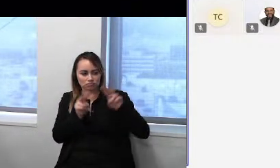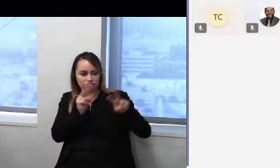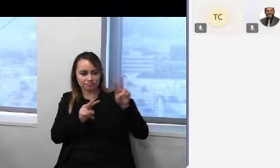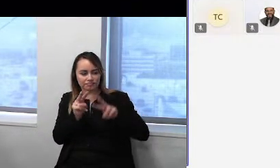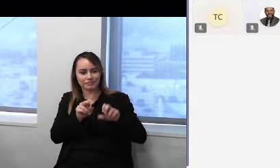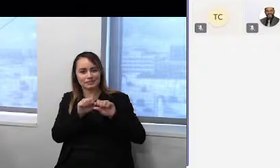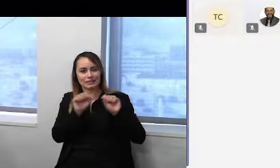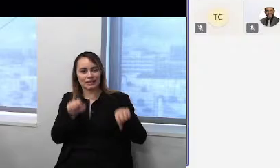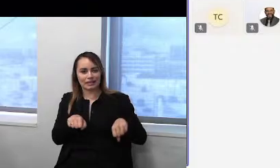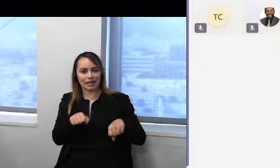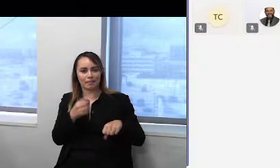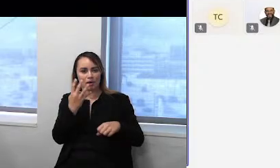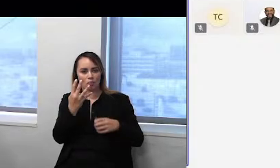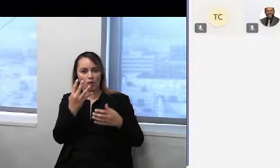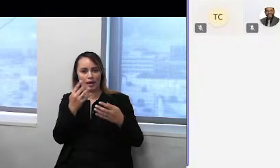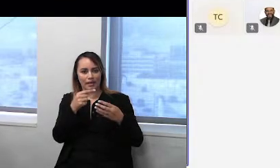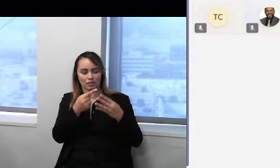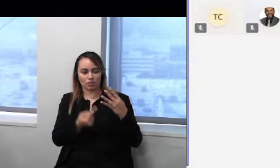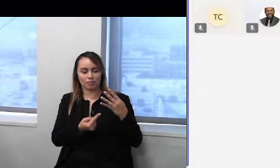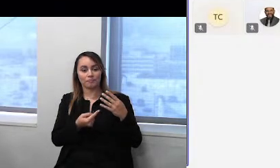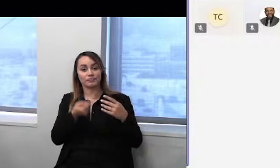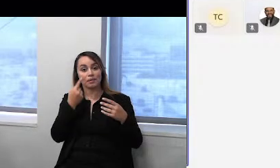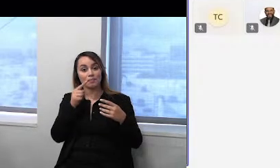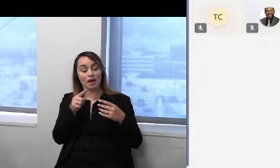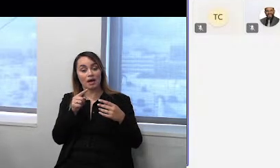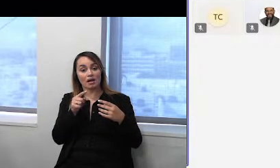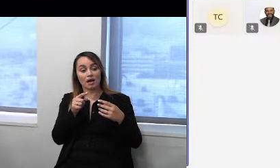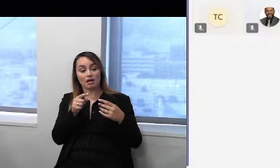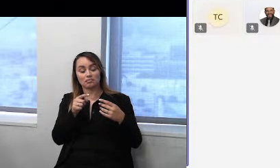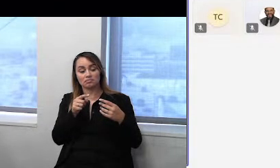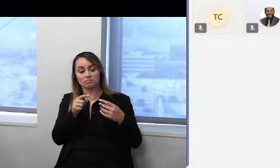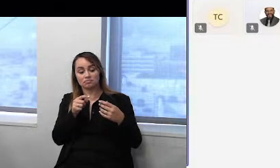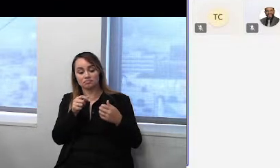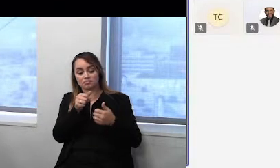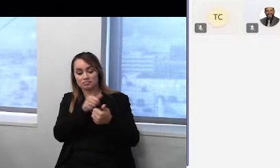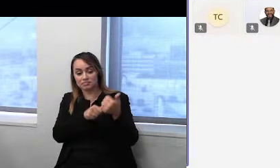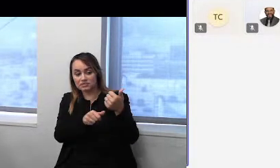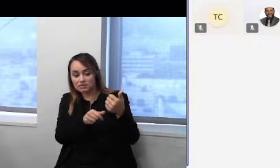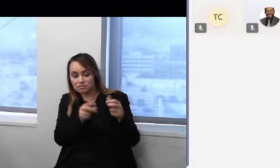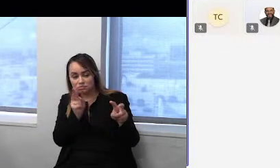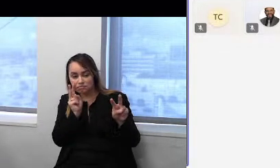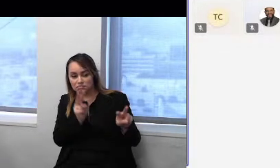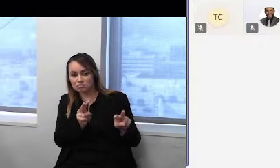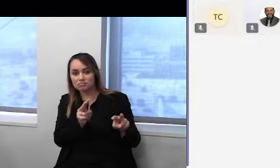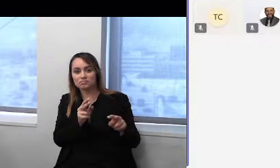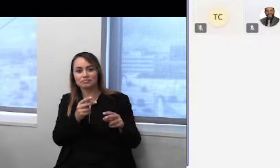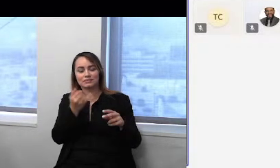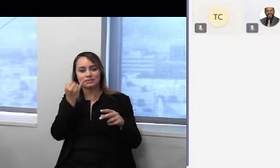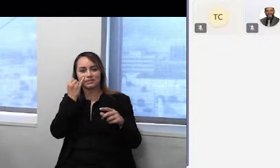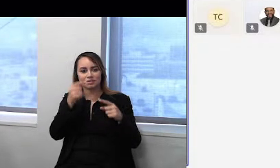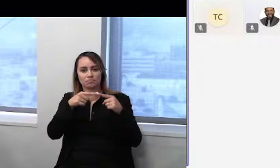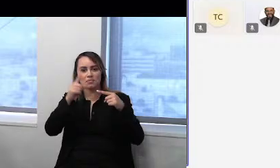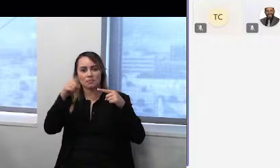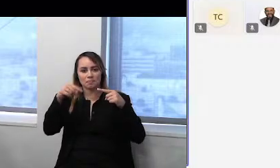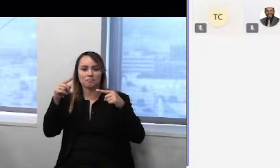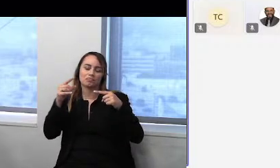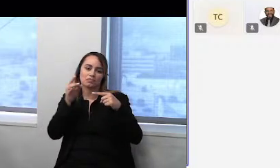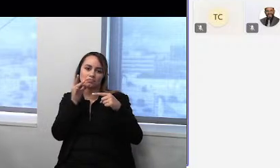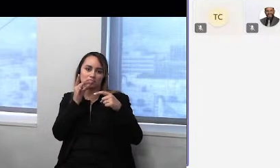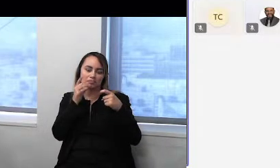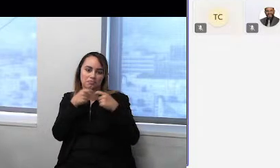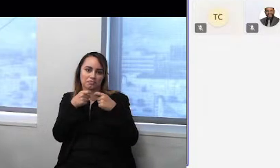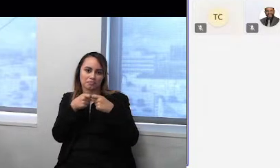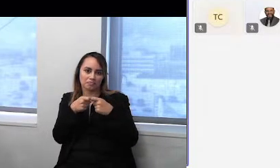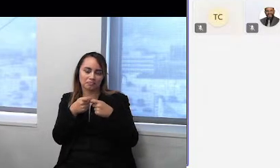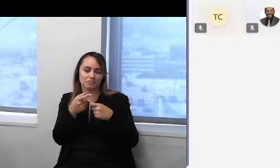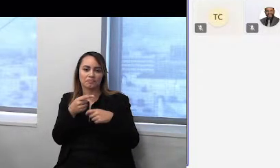our voltage excursions and deploying them fast from a fast acting resource, not necessarily fully